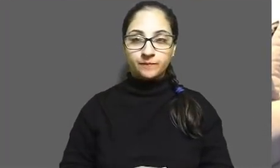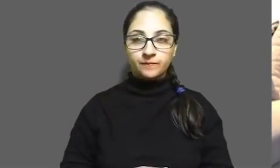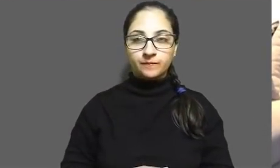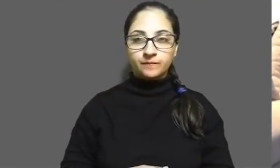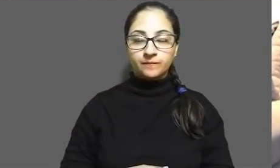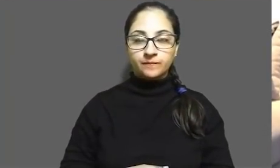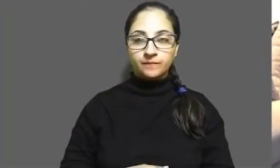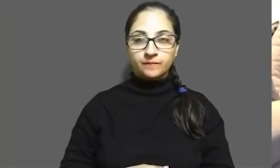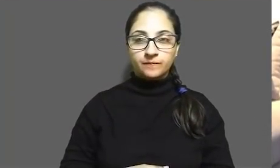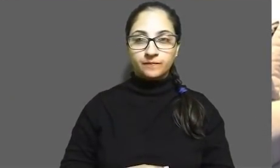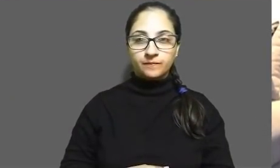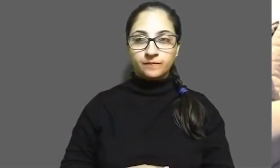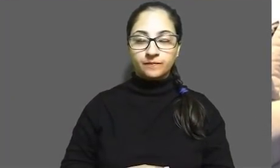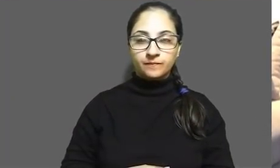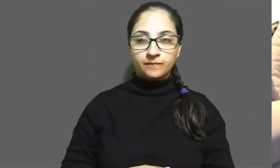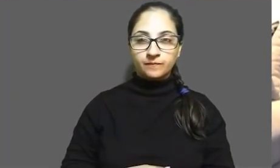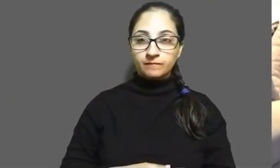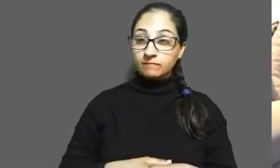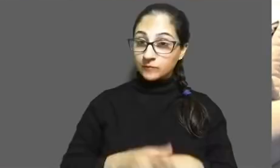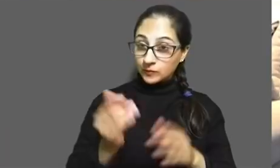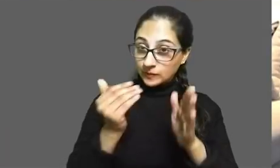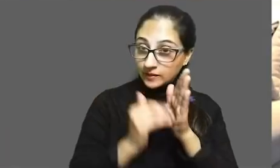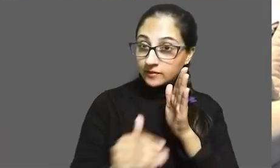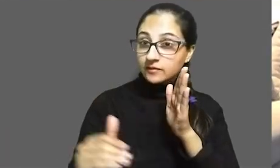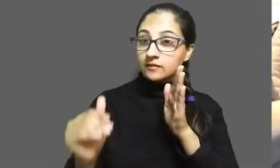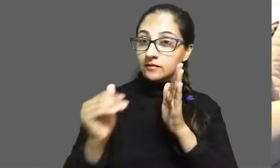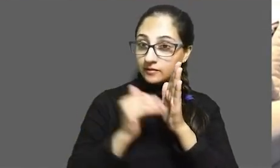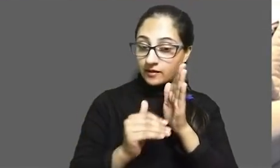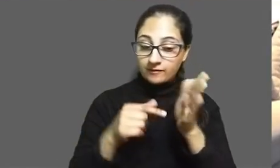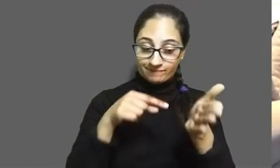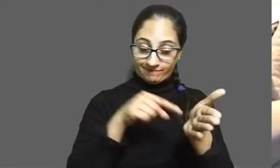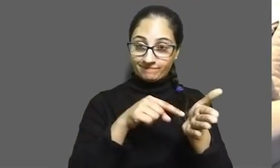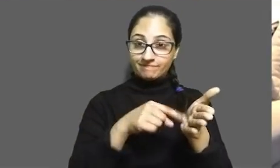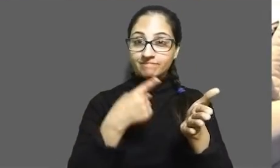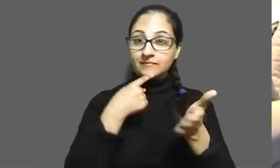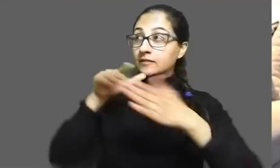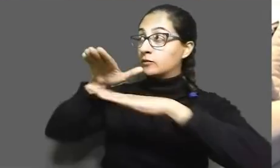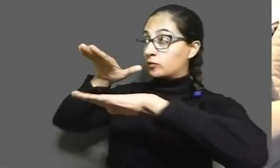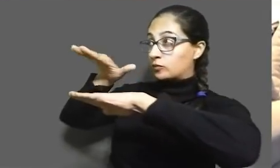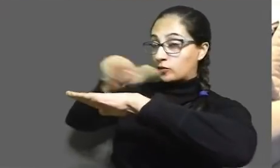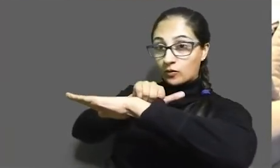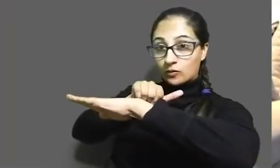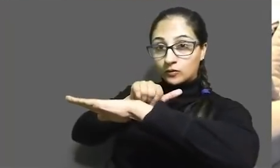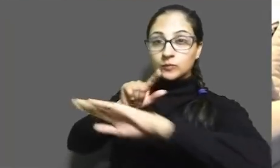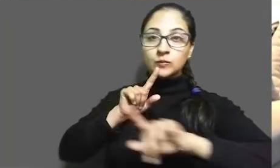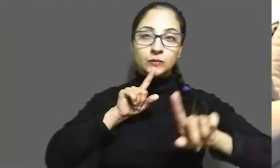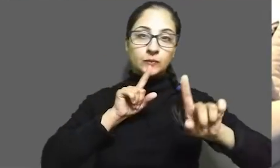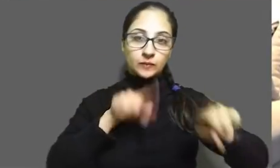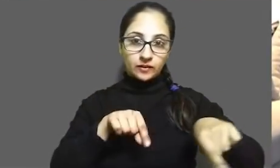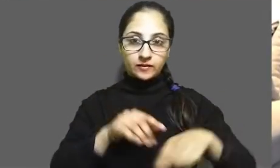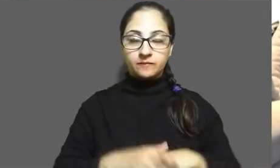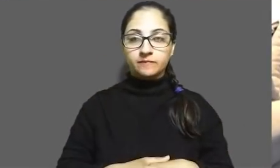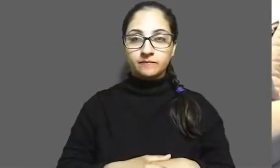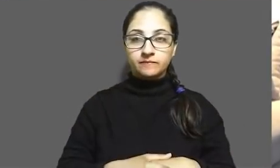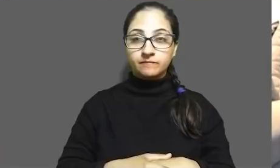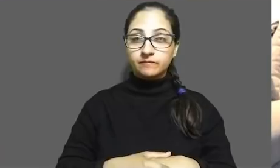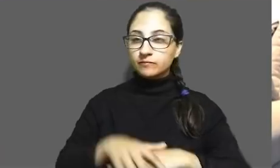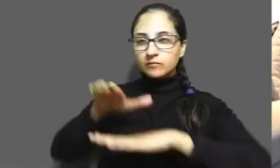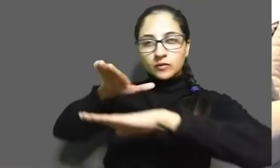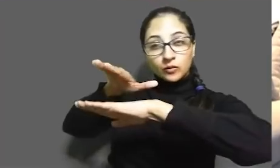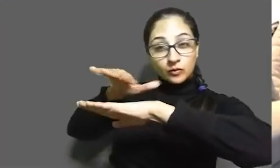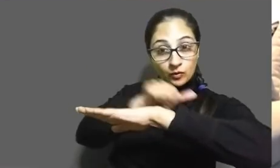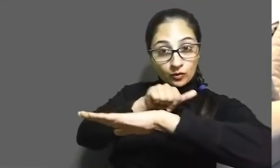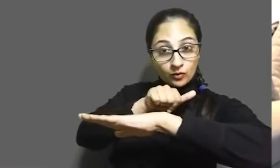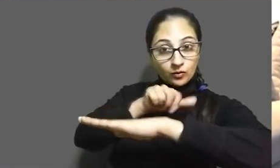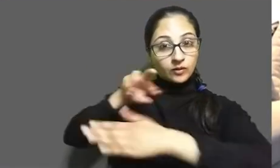This word, call, "I respond to those who call me," and "call upon me." This